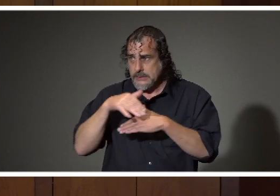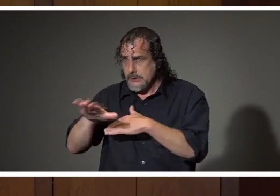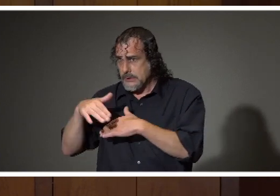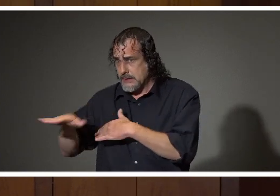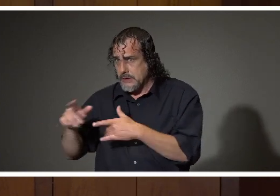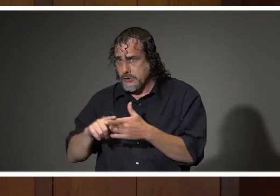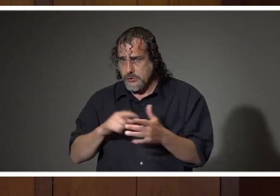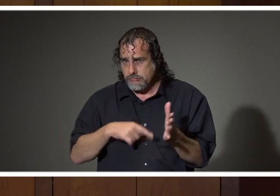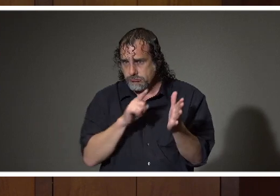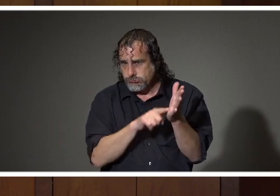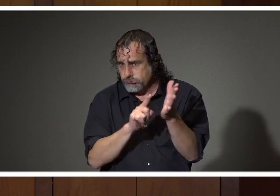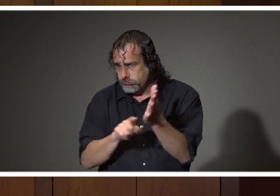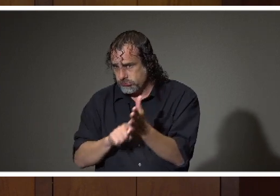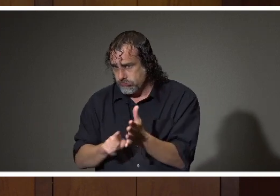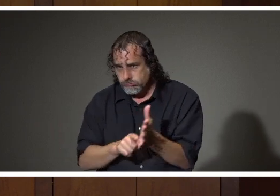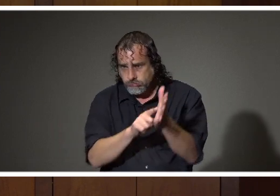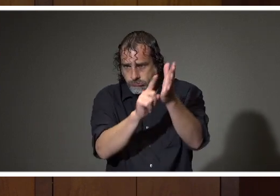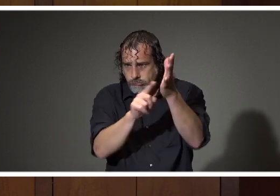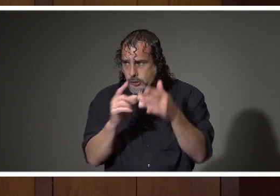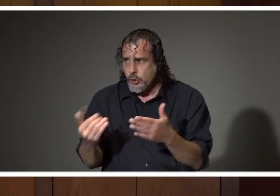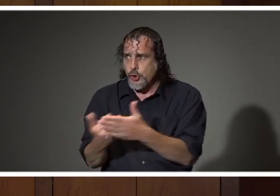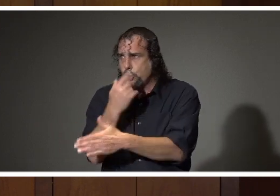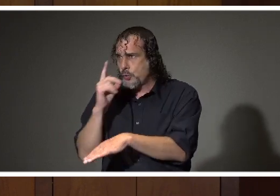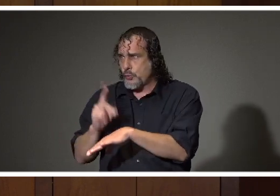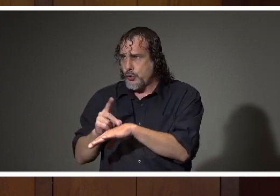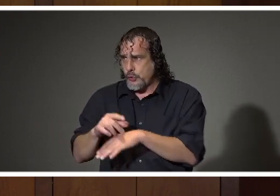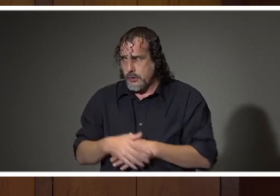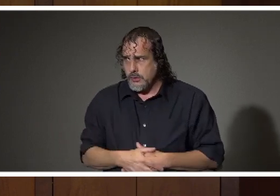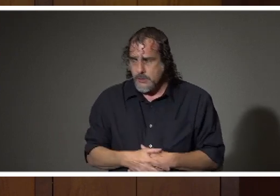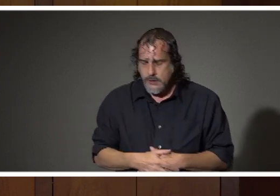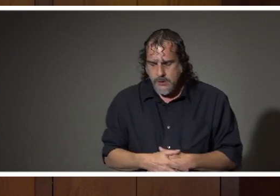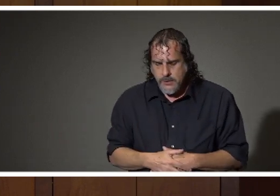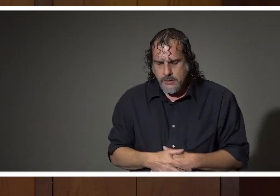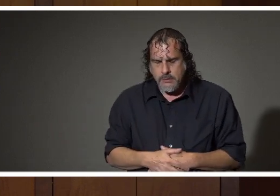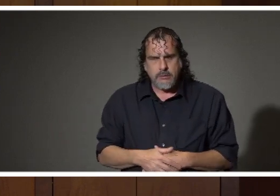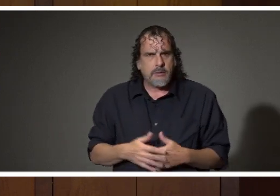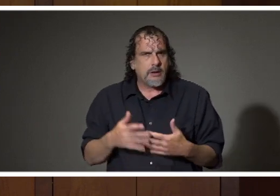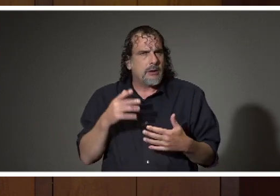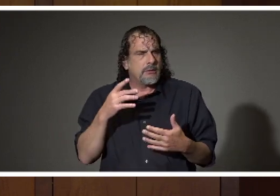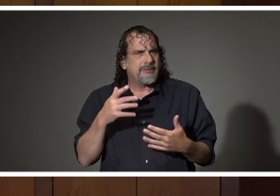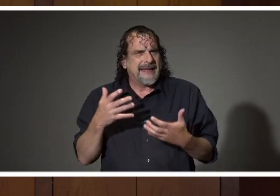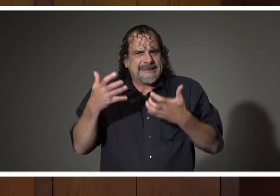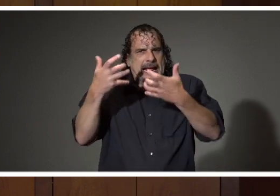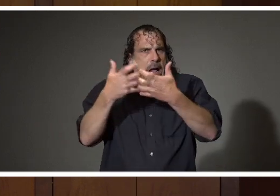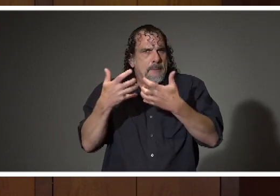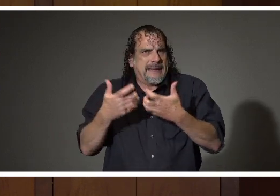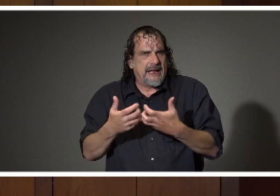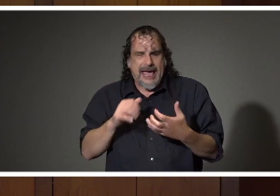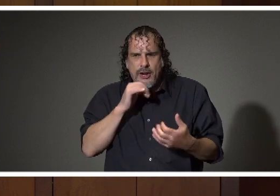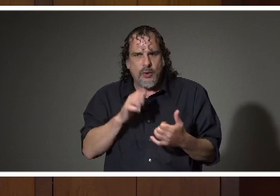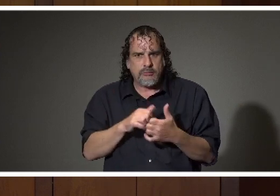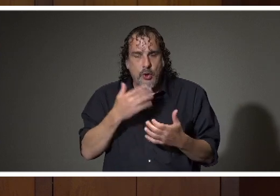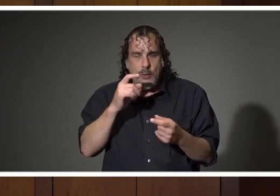do new duties, new responsibilities? It's a combination. I don't have the entire breakdown.